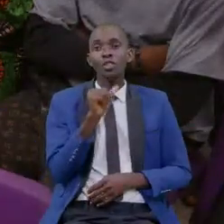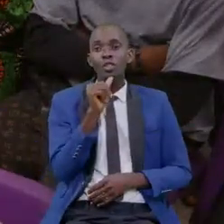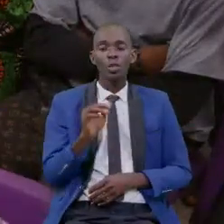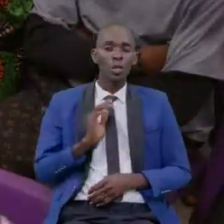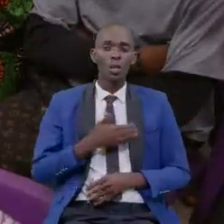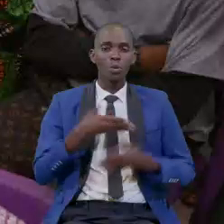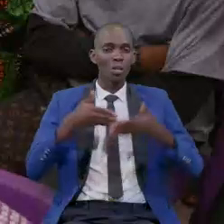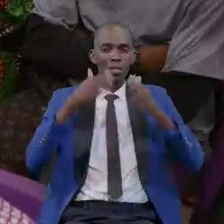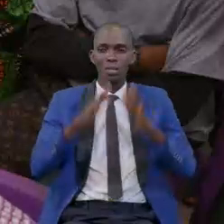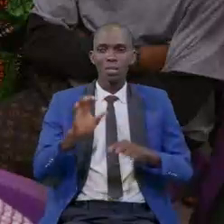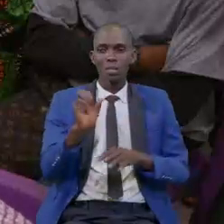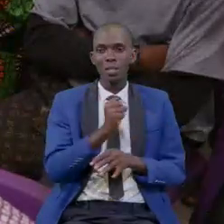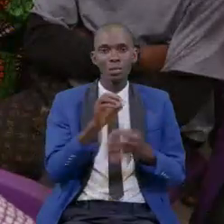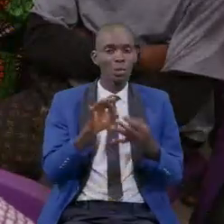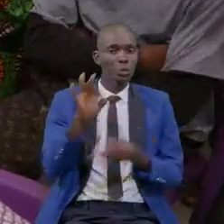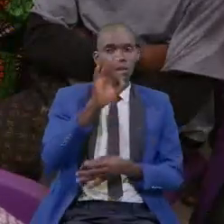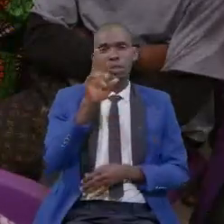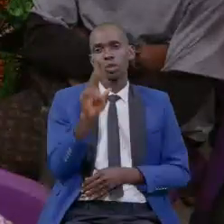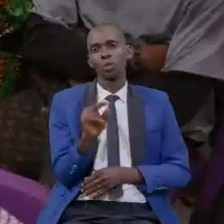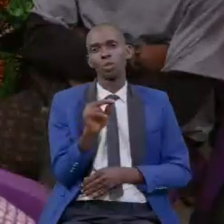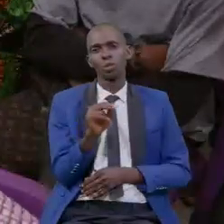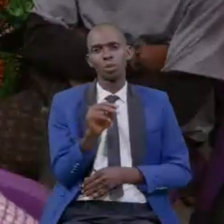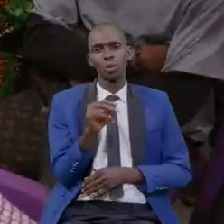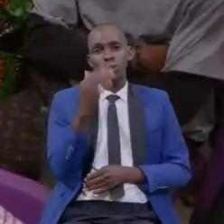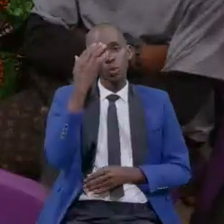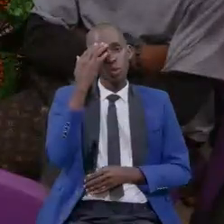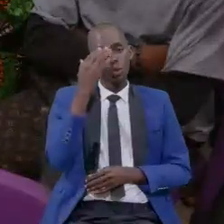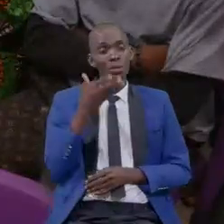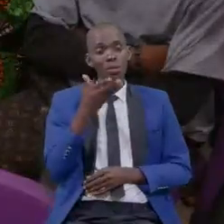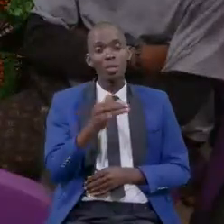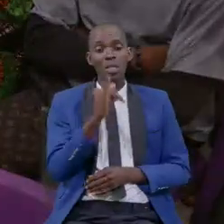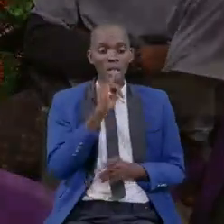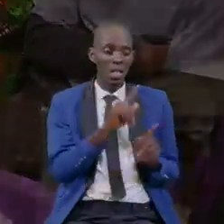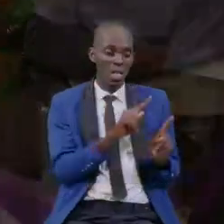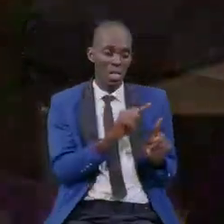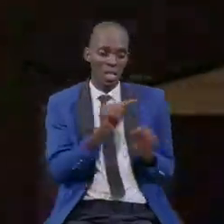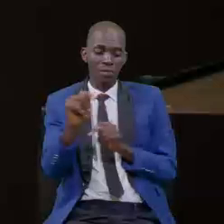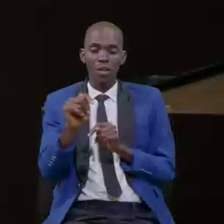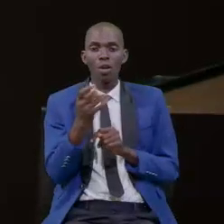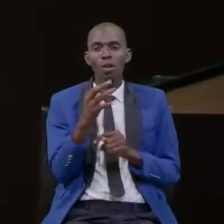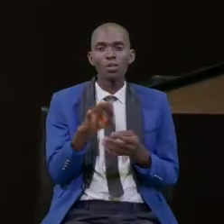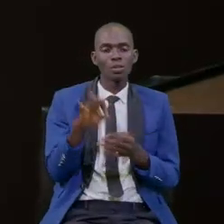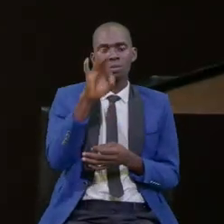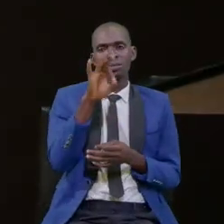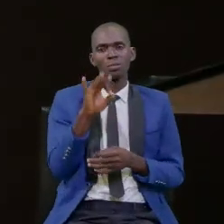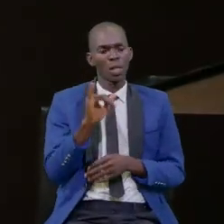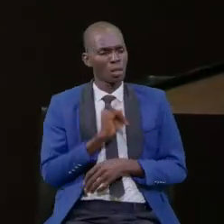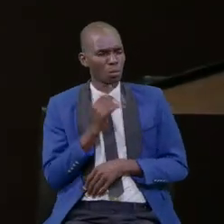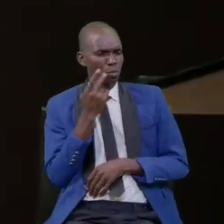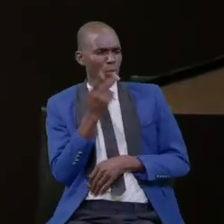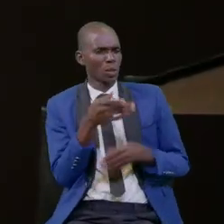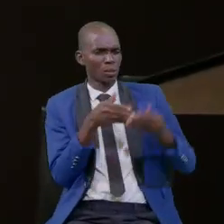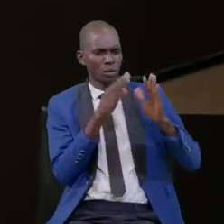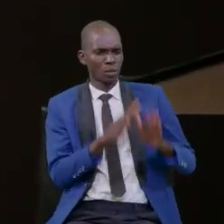leader's spirit. You know, there's transfer of spirit. I see the leader, I see the